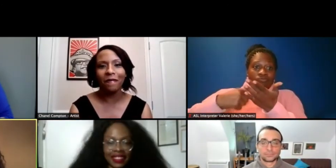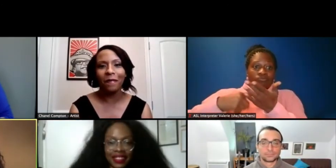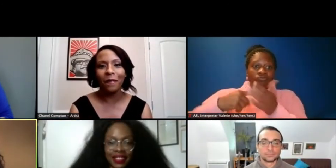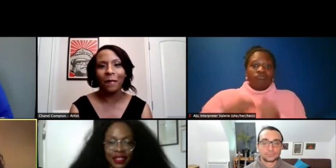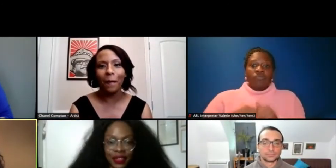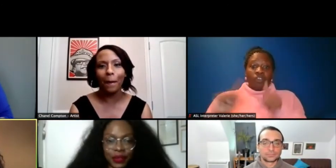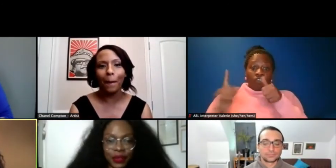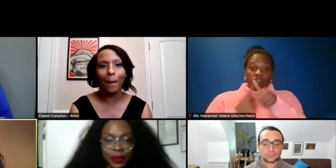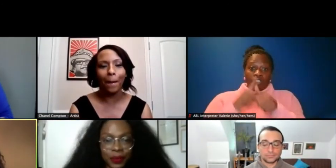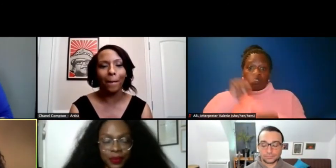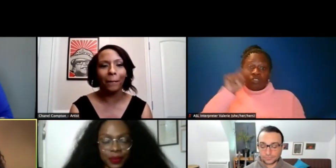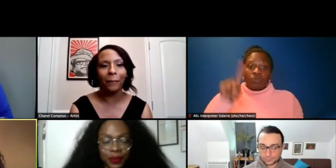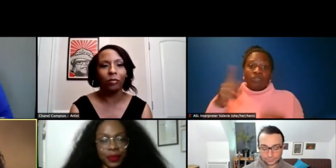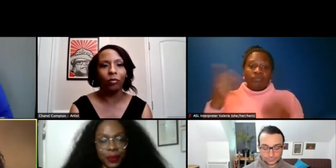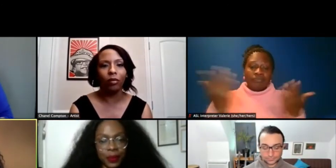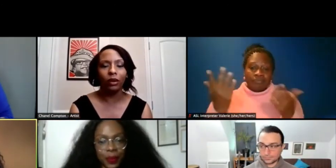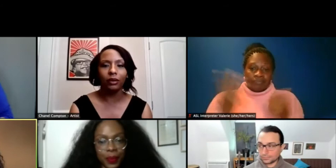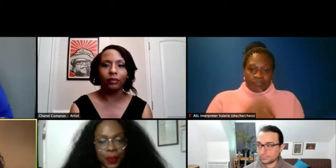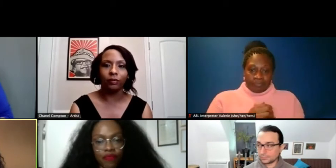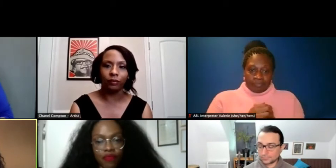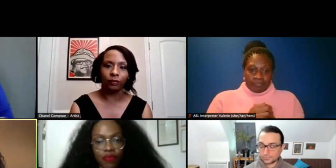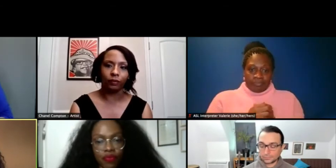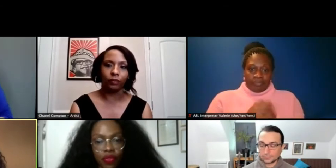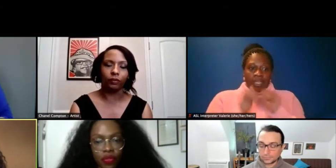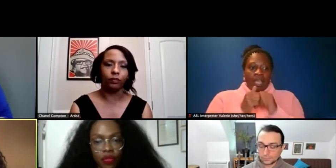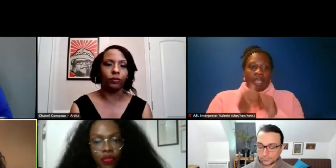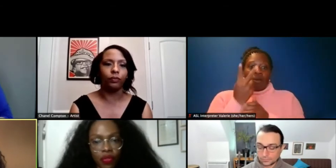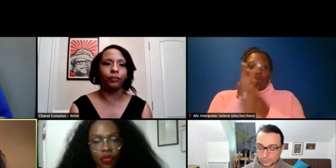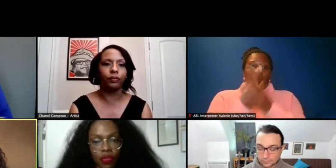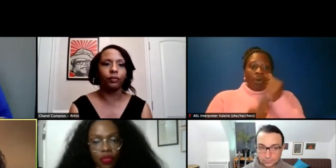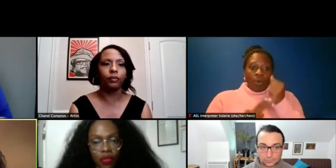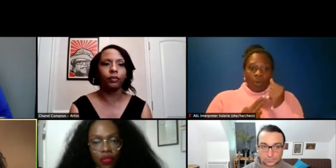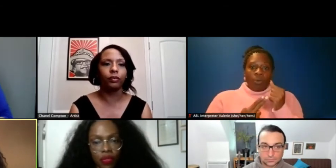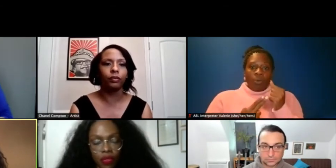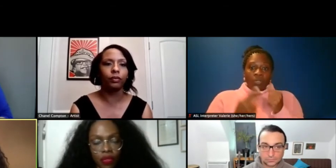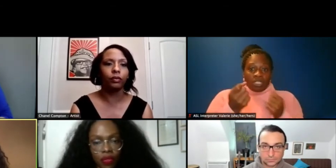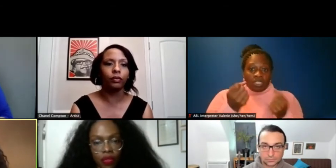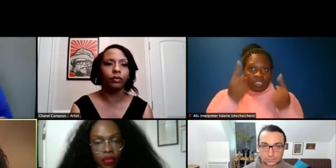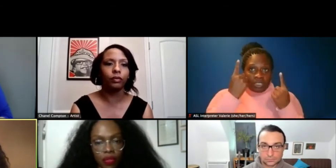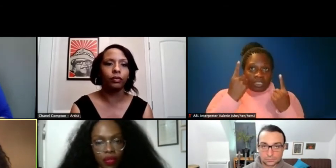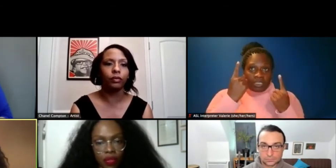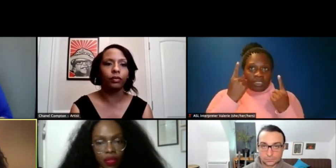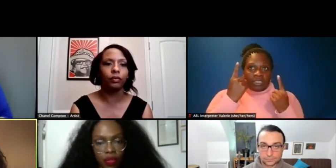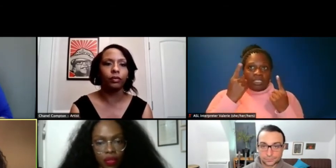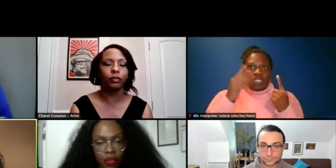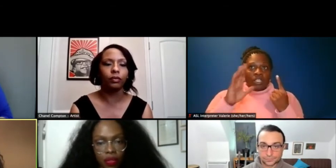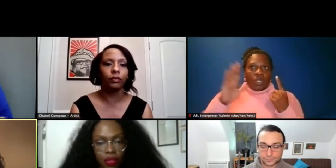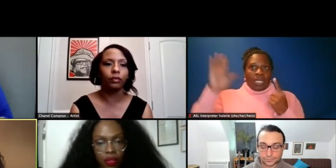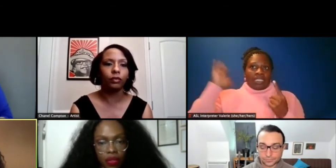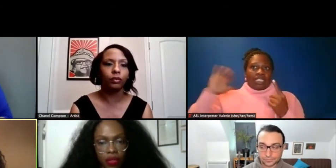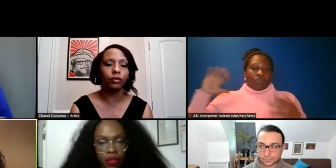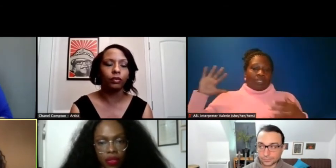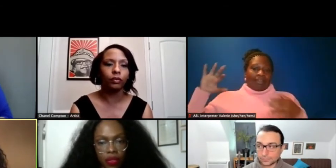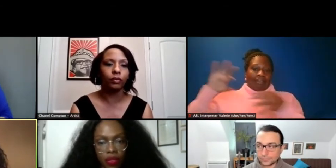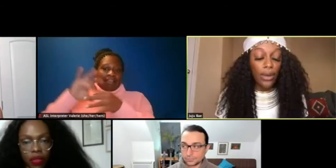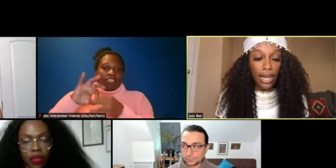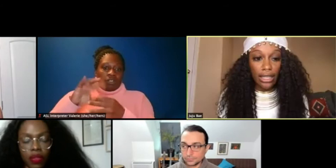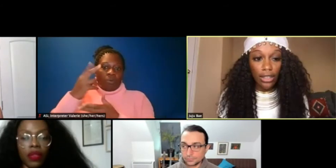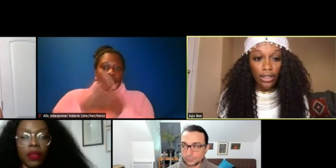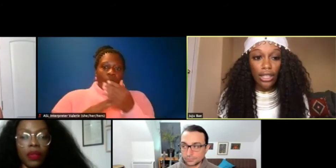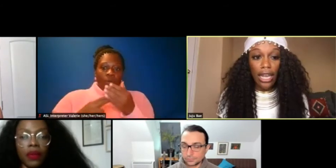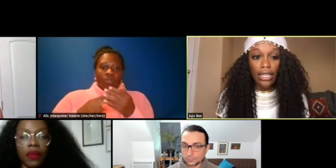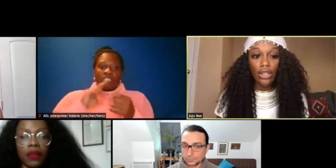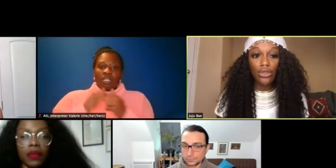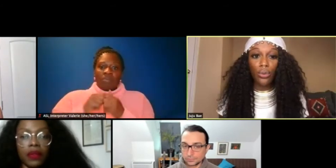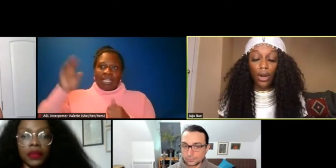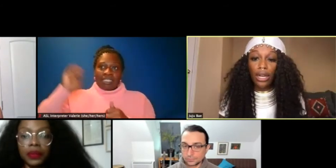The first question that I want to ask is how you both understand ancestral connection, because both of you refer to